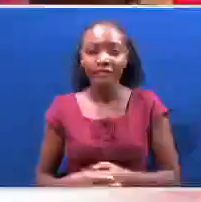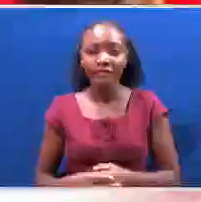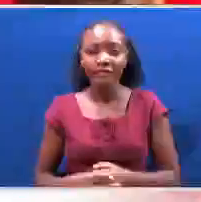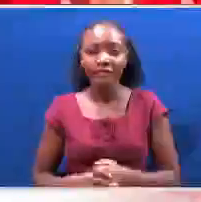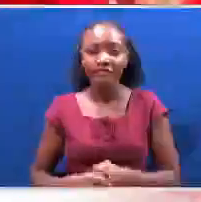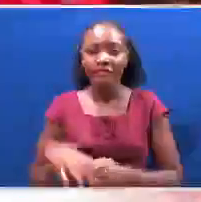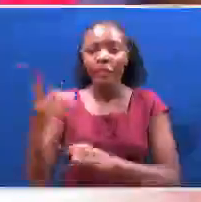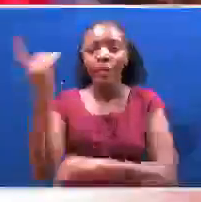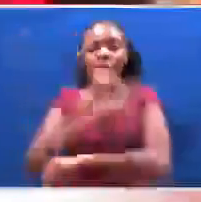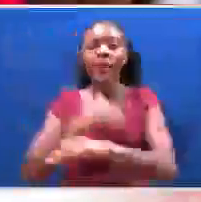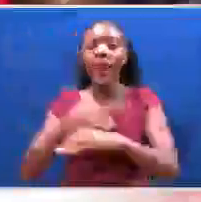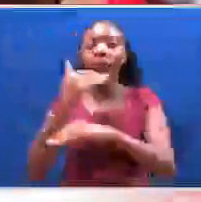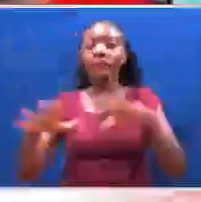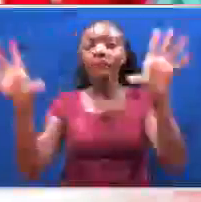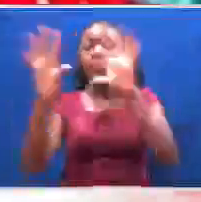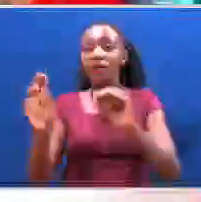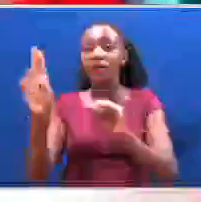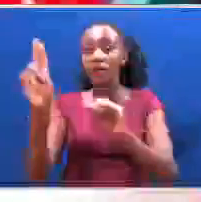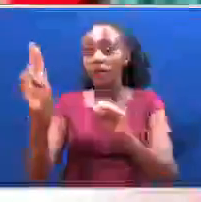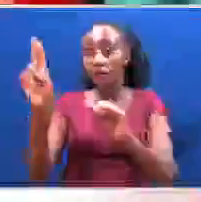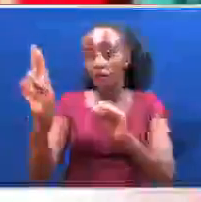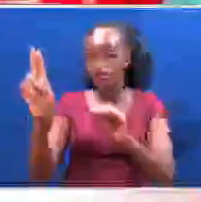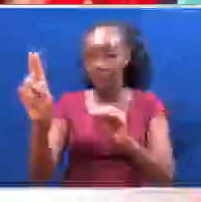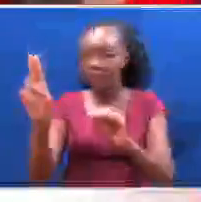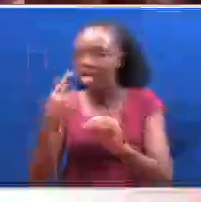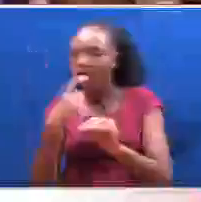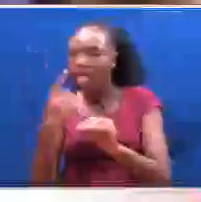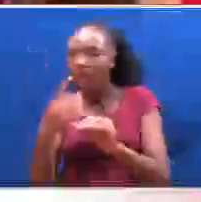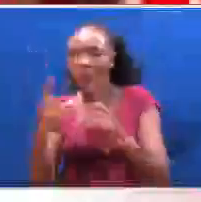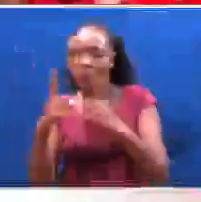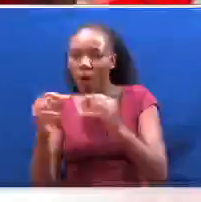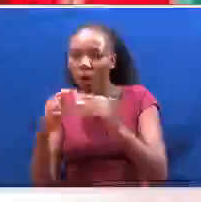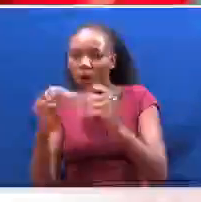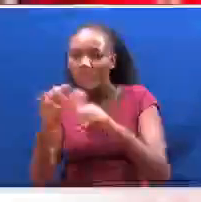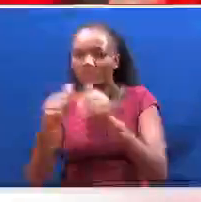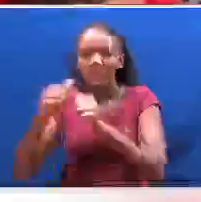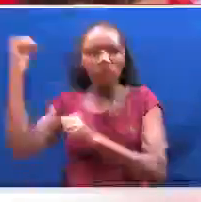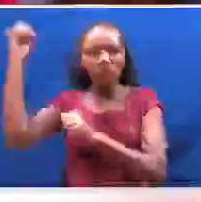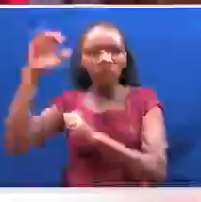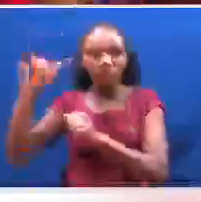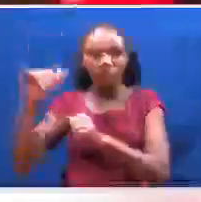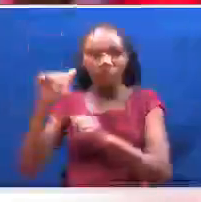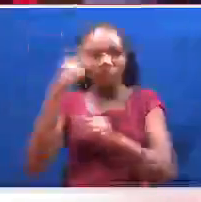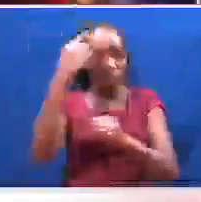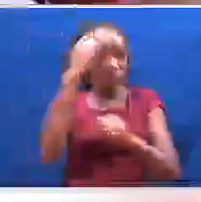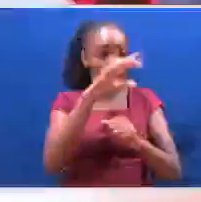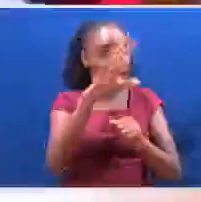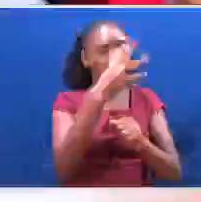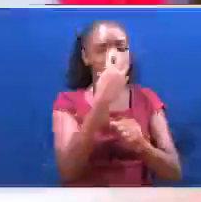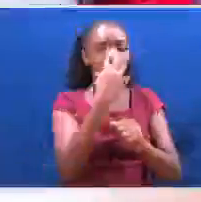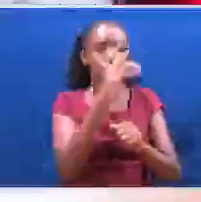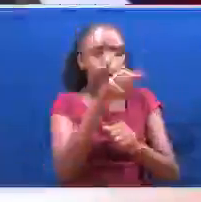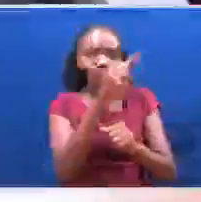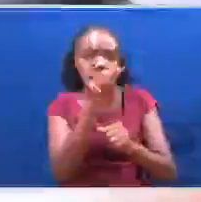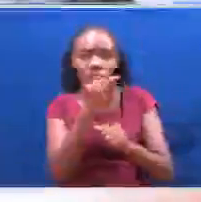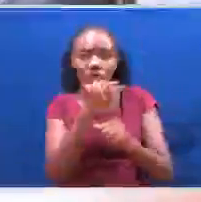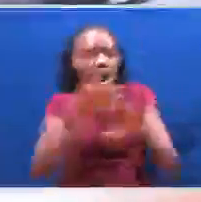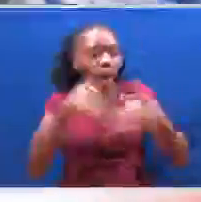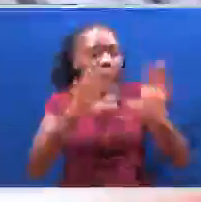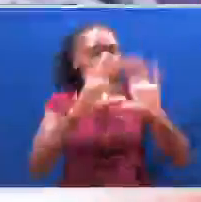Just a day after President Uhuru Kenyatta rubbished claims of a political debt owed to Deputy President William Ruto or a